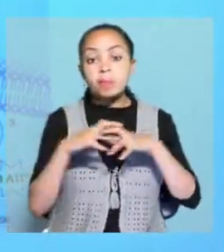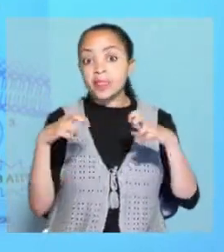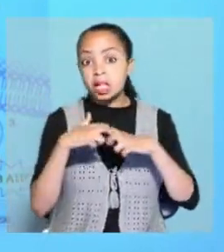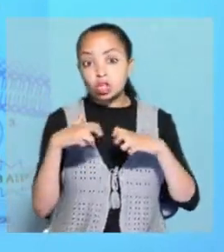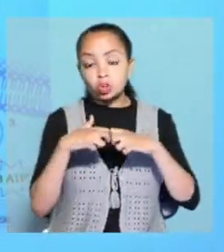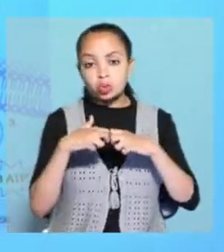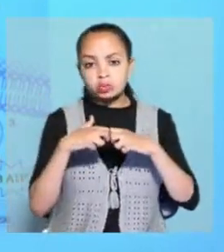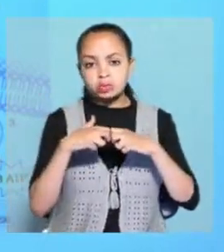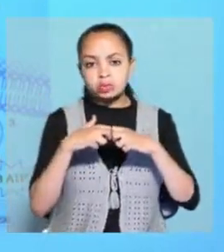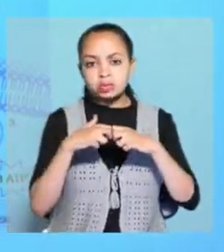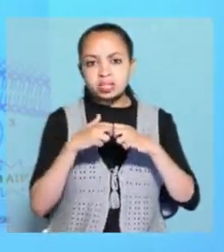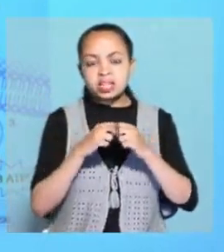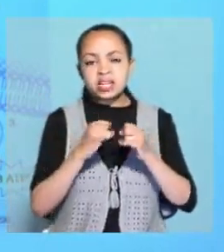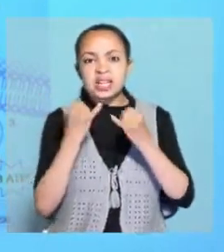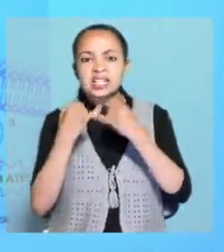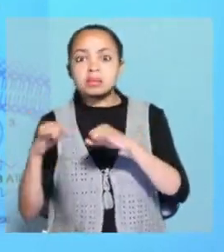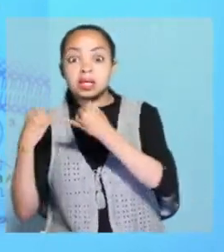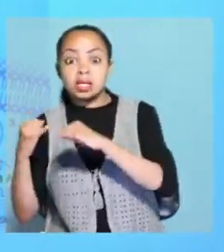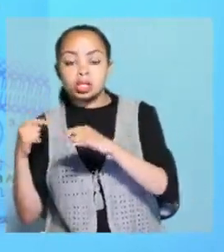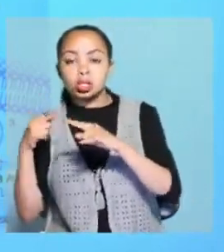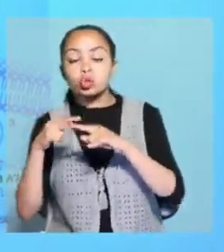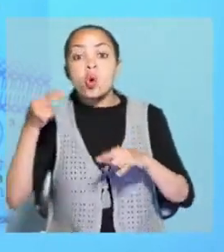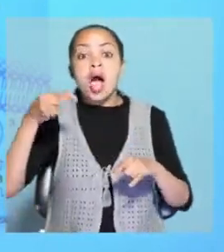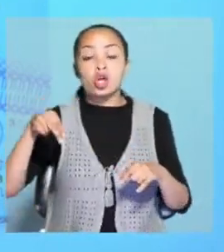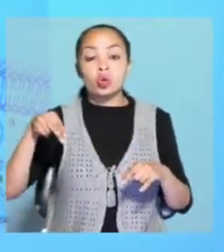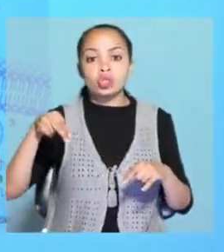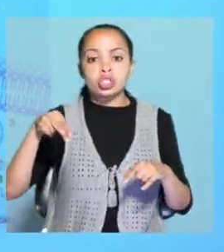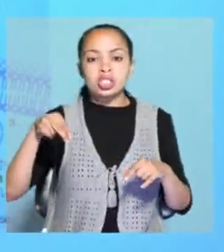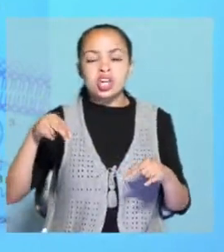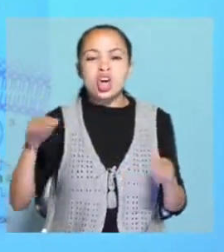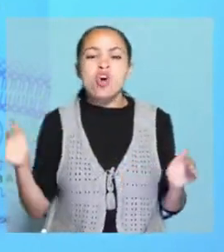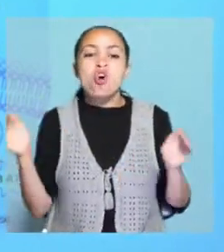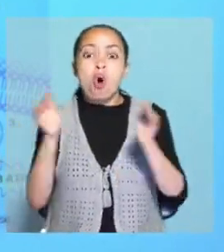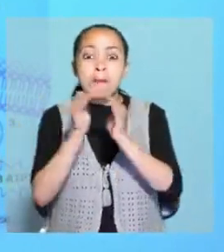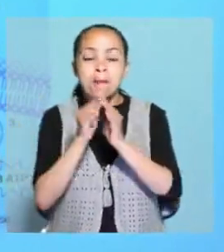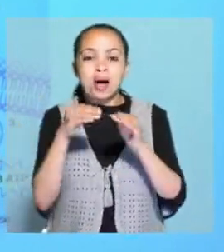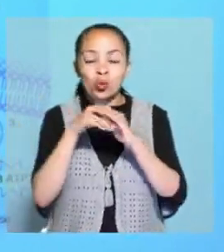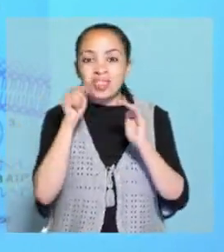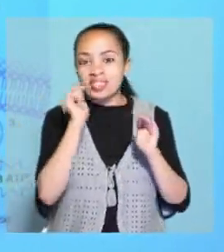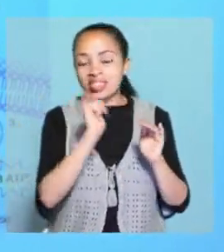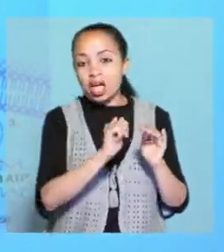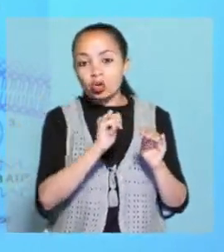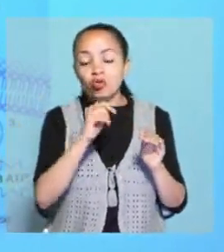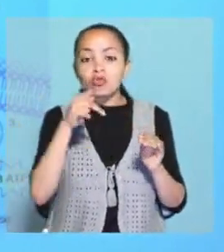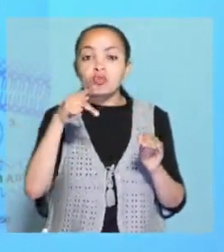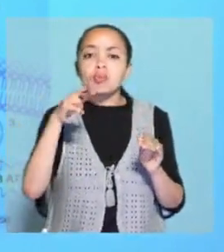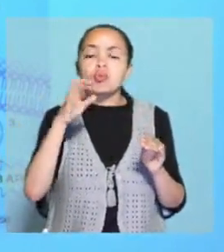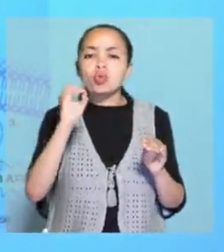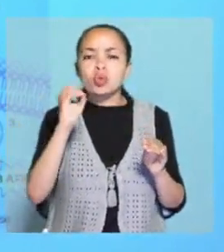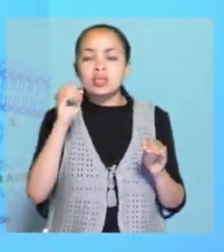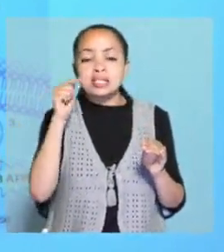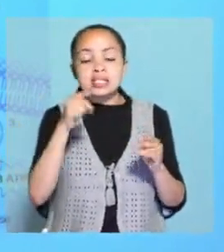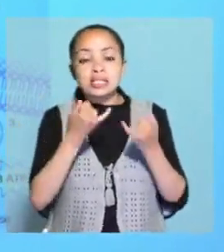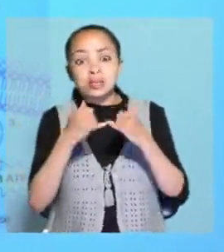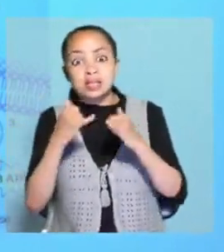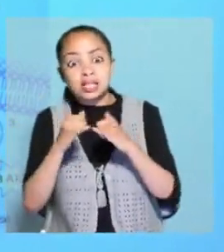electron, which is split from that of hydrogen, combined with that of proton, which is split from that of